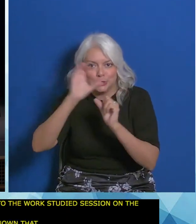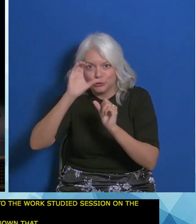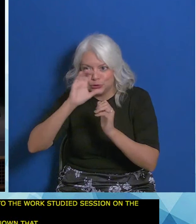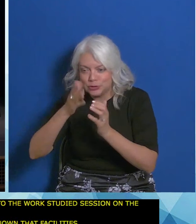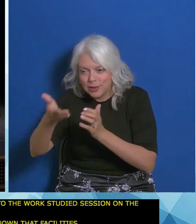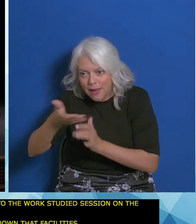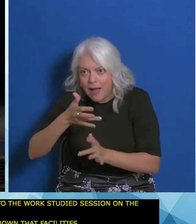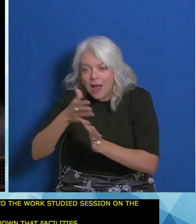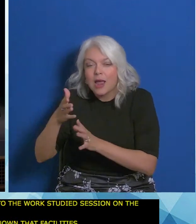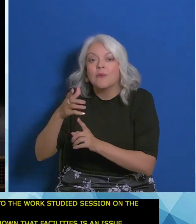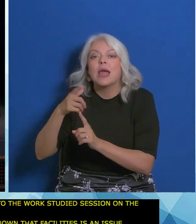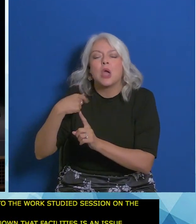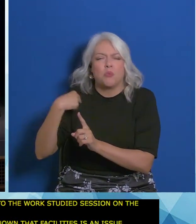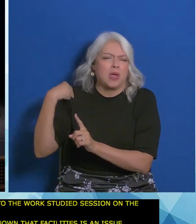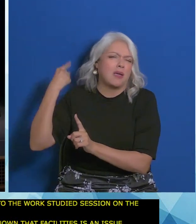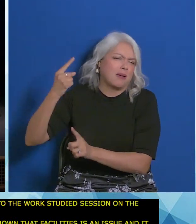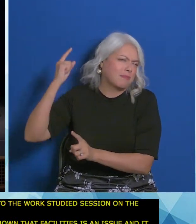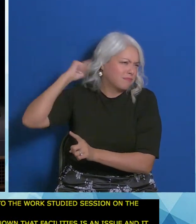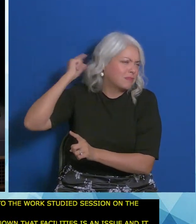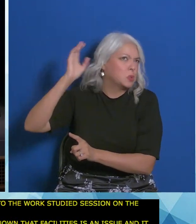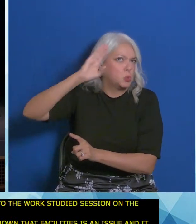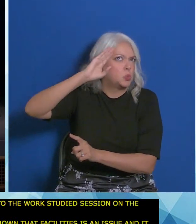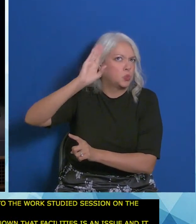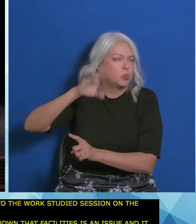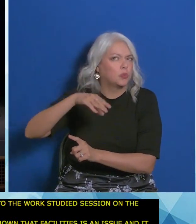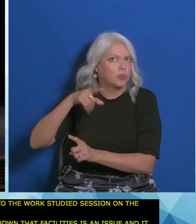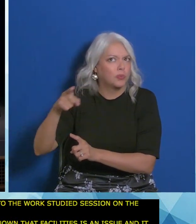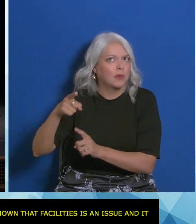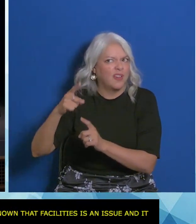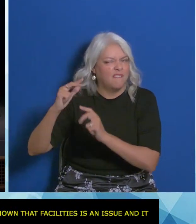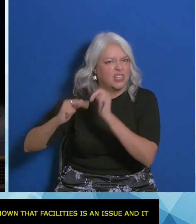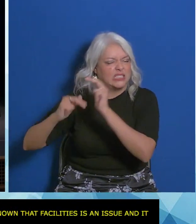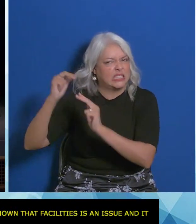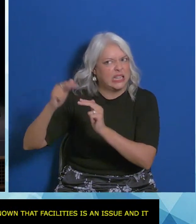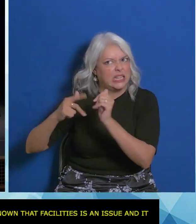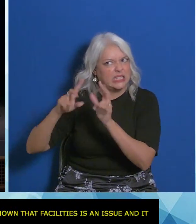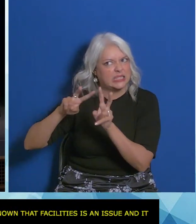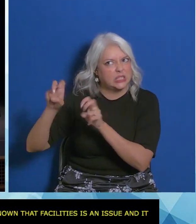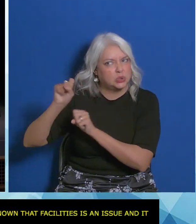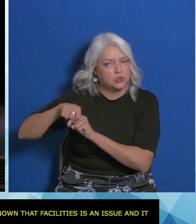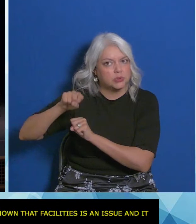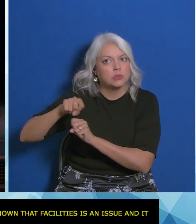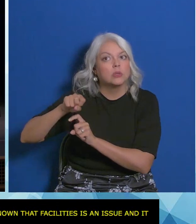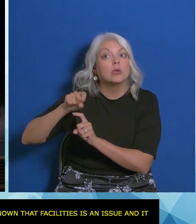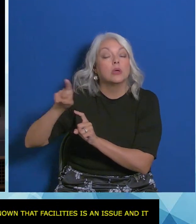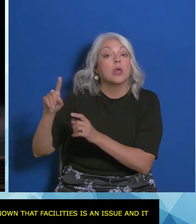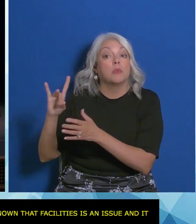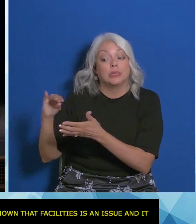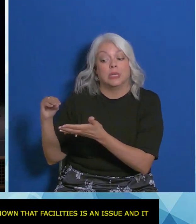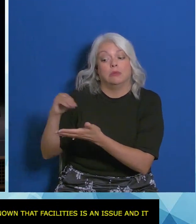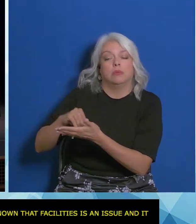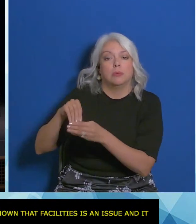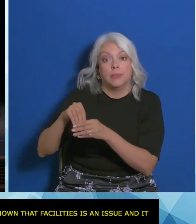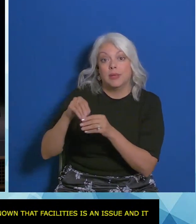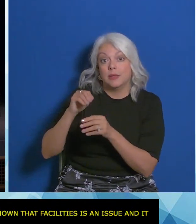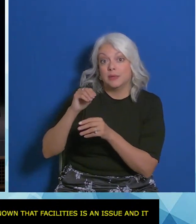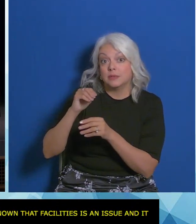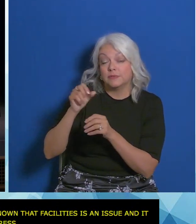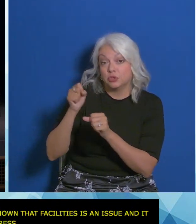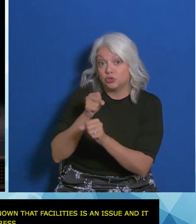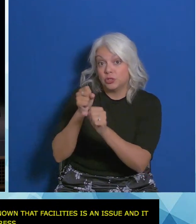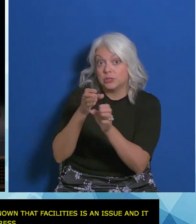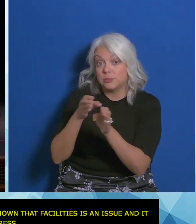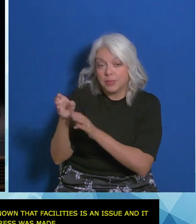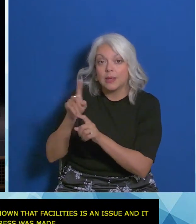issue. In fact, it was a key part of the strategic plan. You'll note that no progress was made on that, primarily